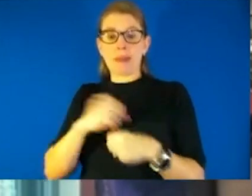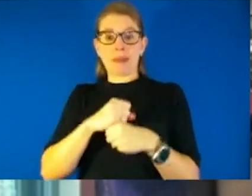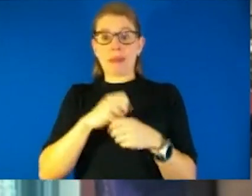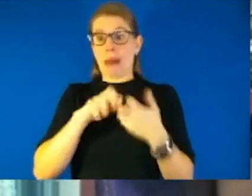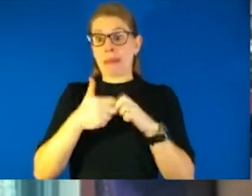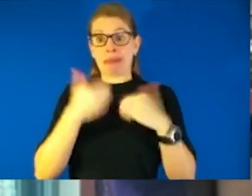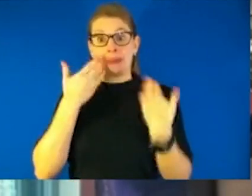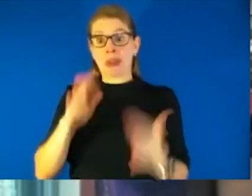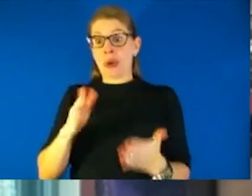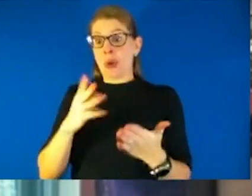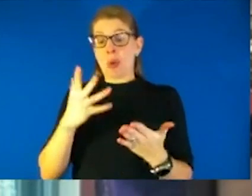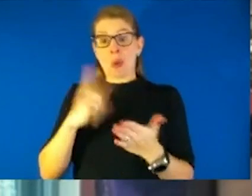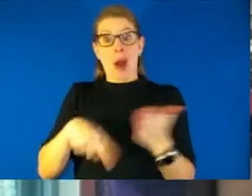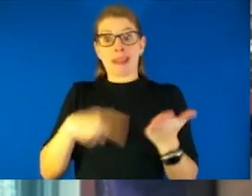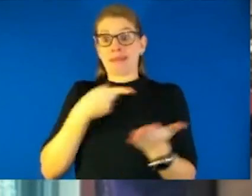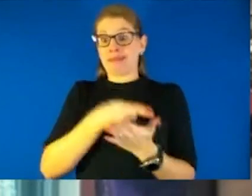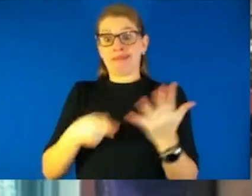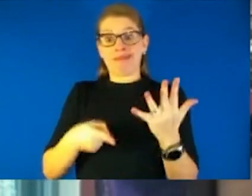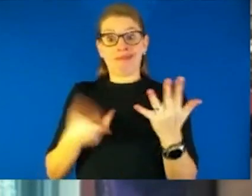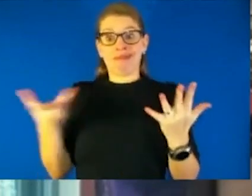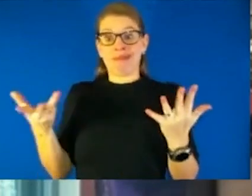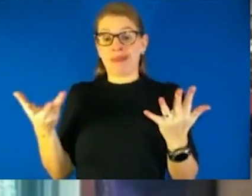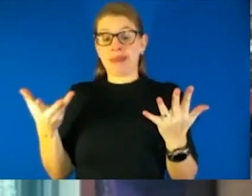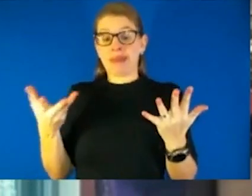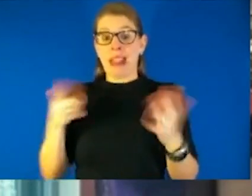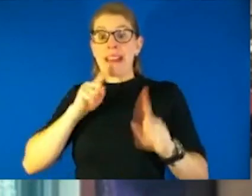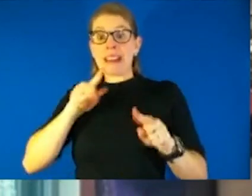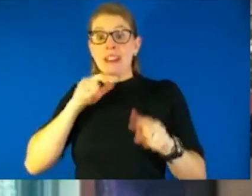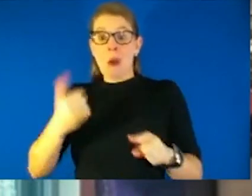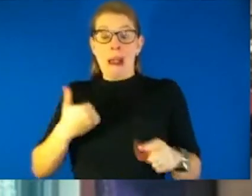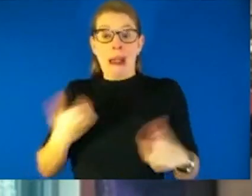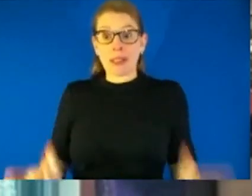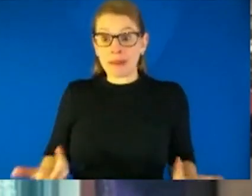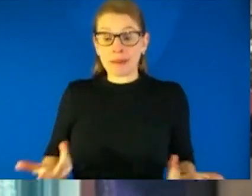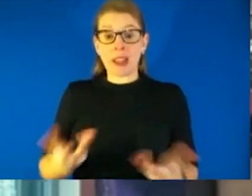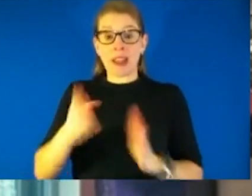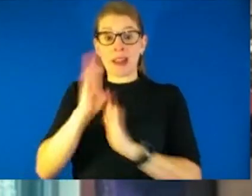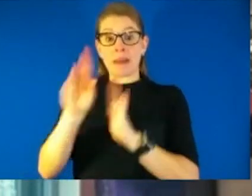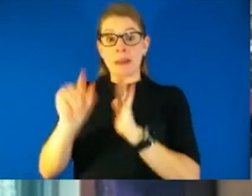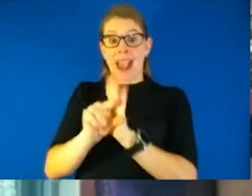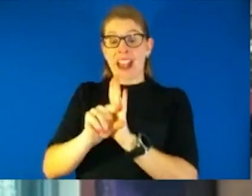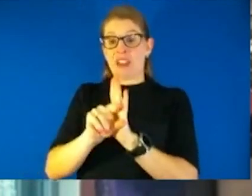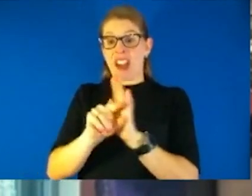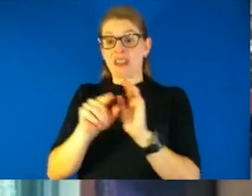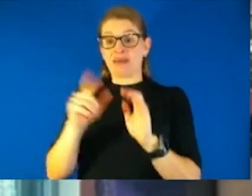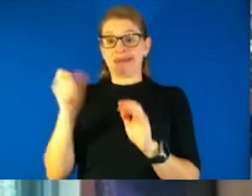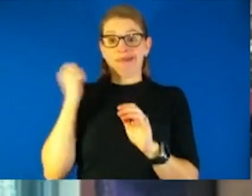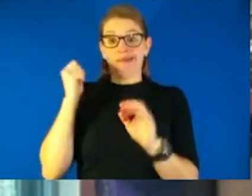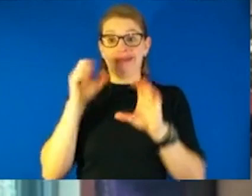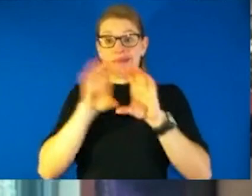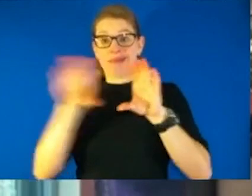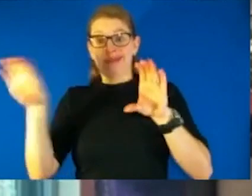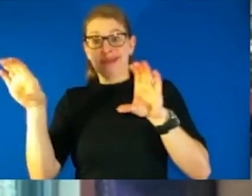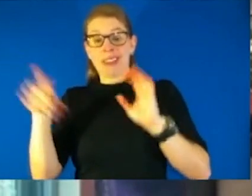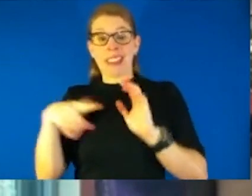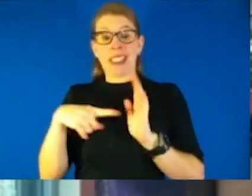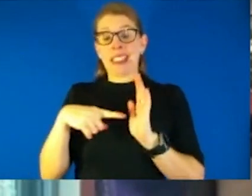are. We don't have all the answers. And the rest of the background is a sample of